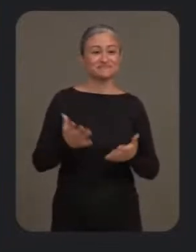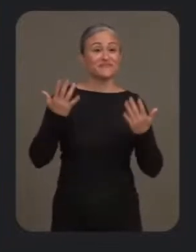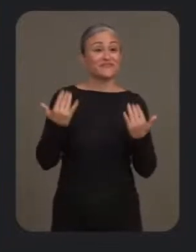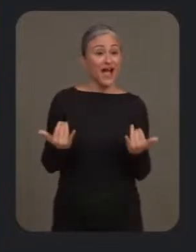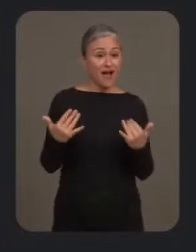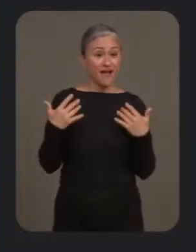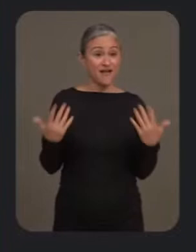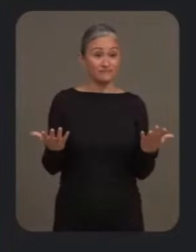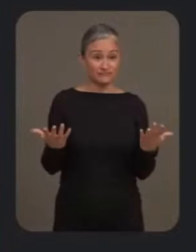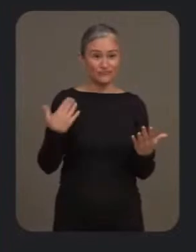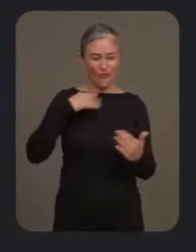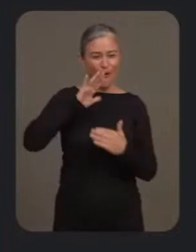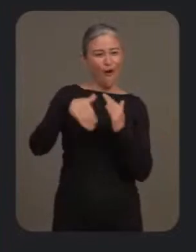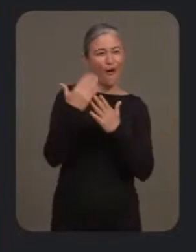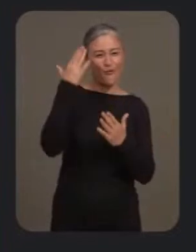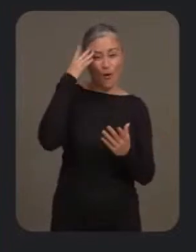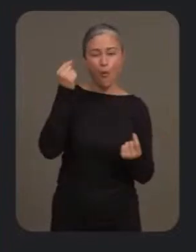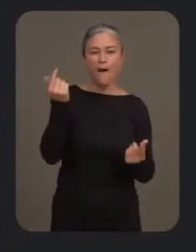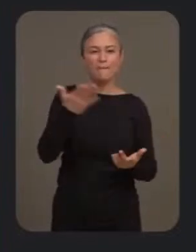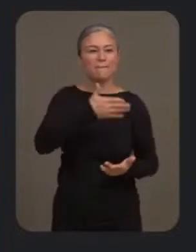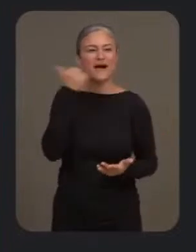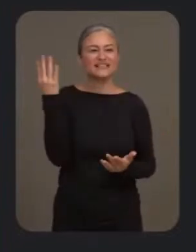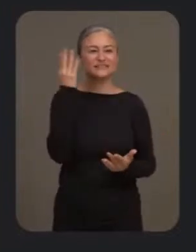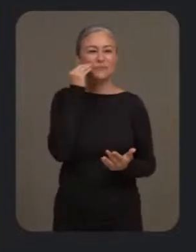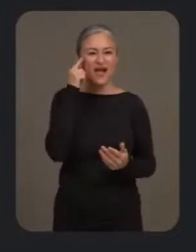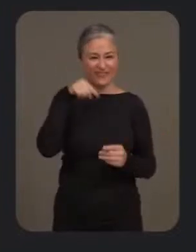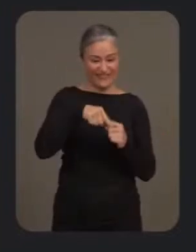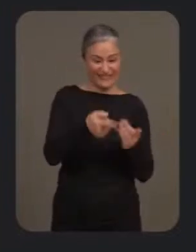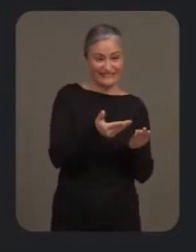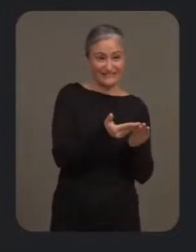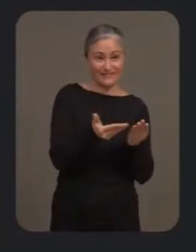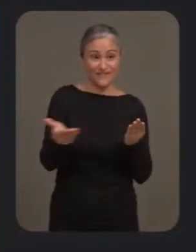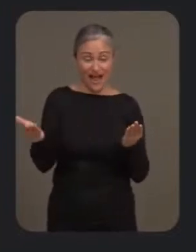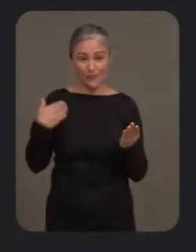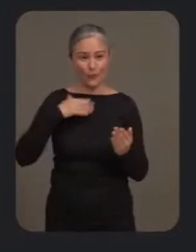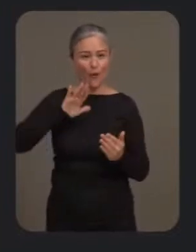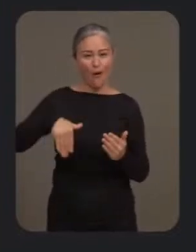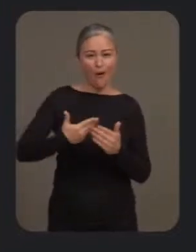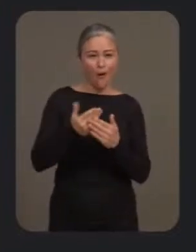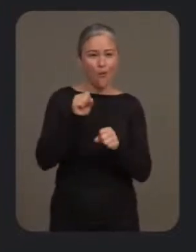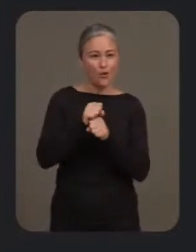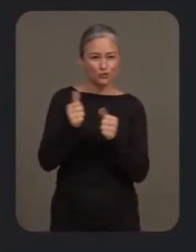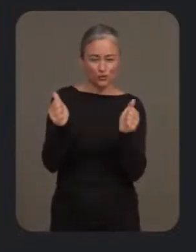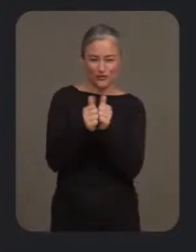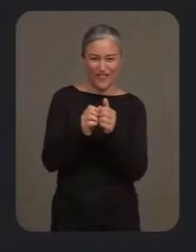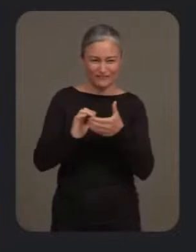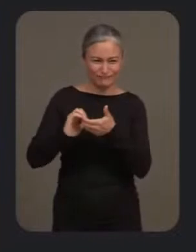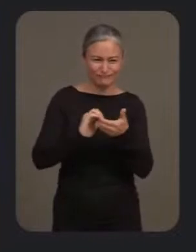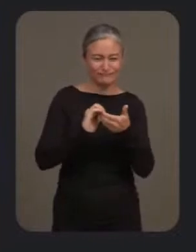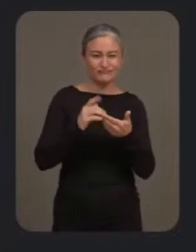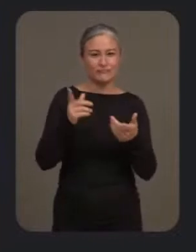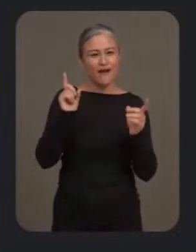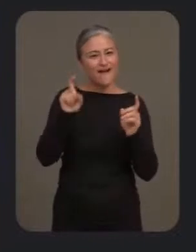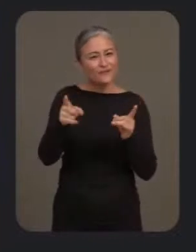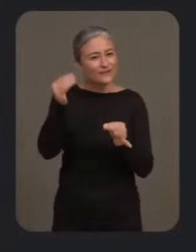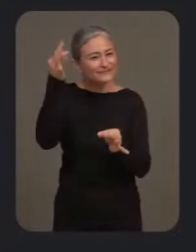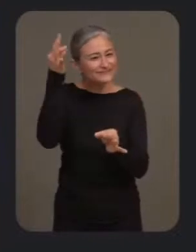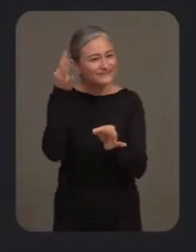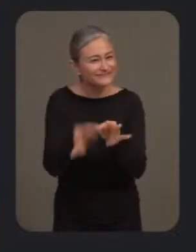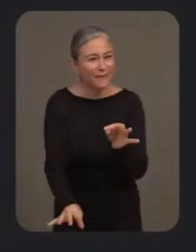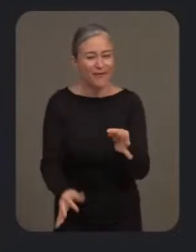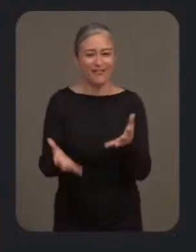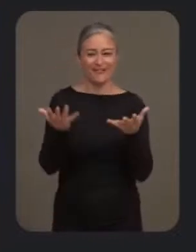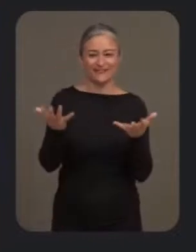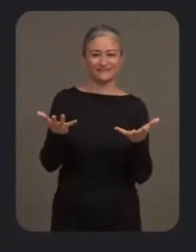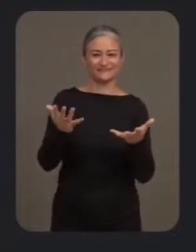Now, we all know that to get the best experience, all these devices need to work seamlessly together. It's